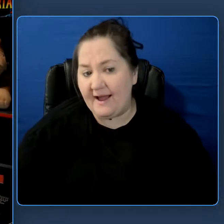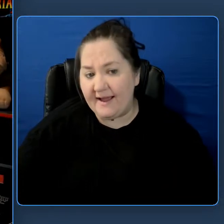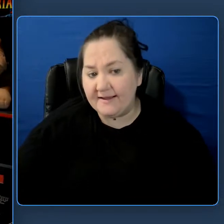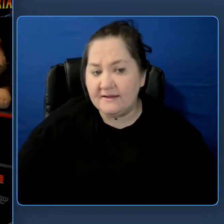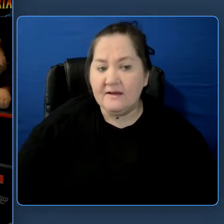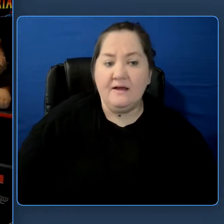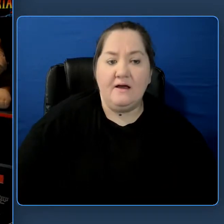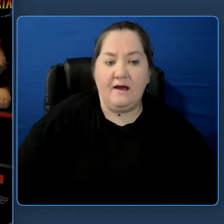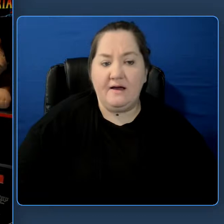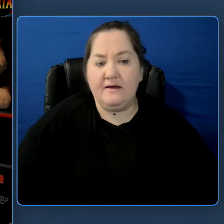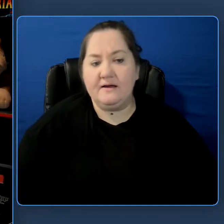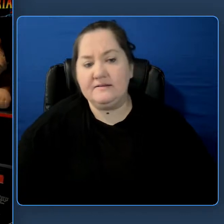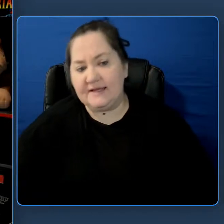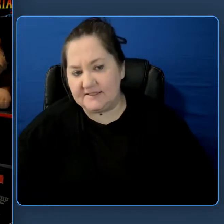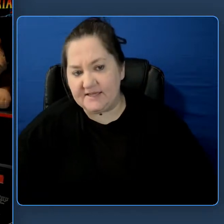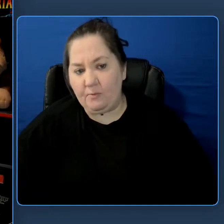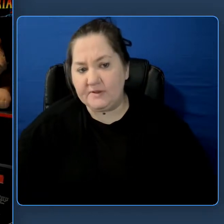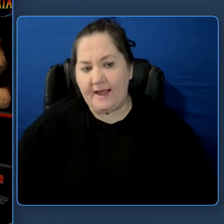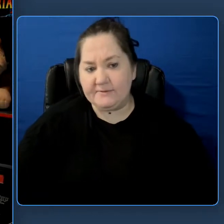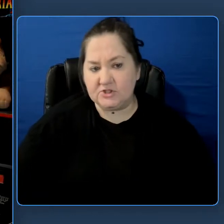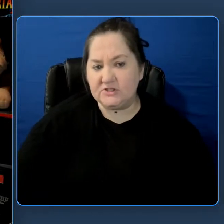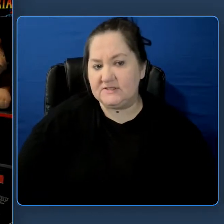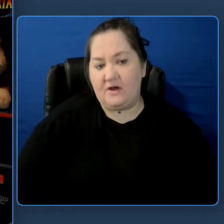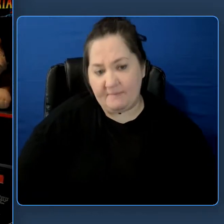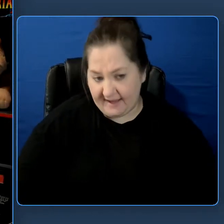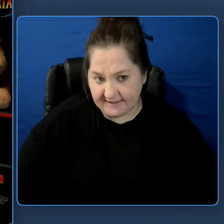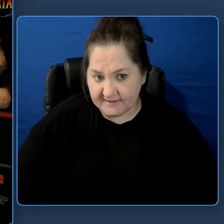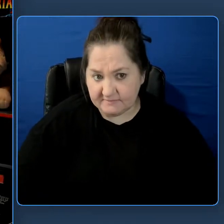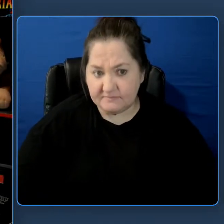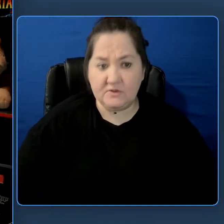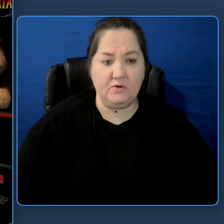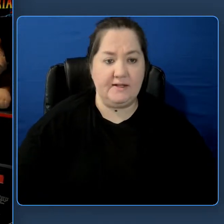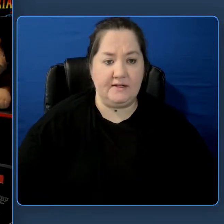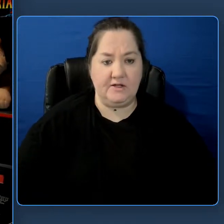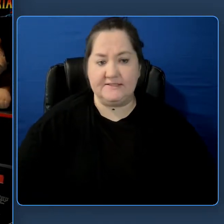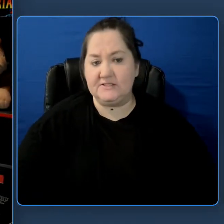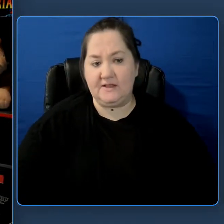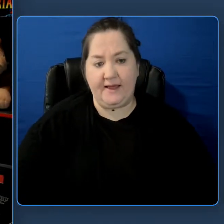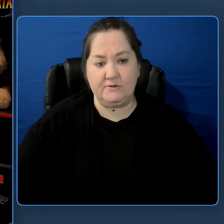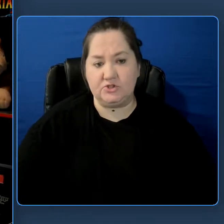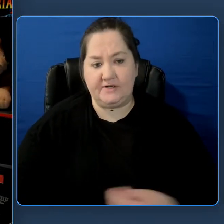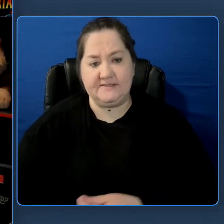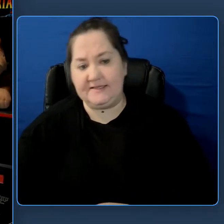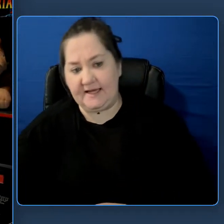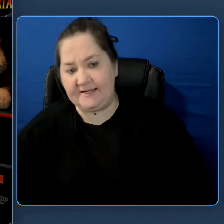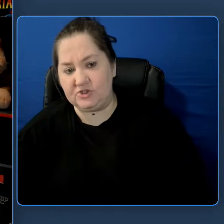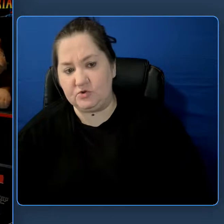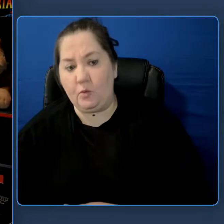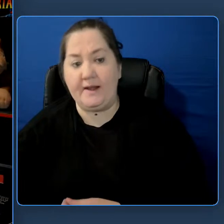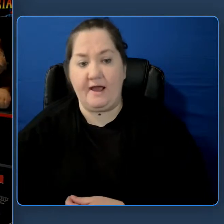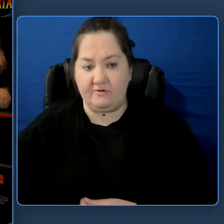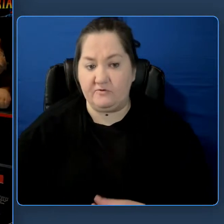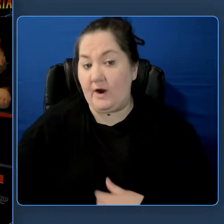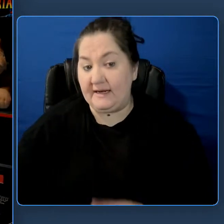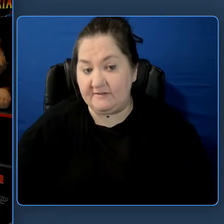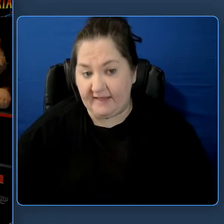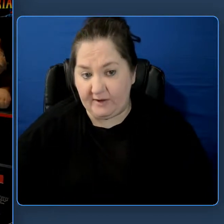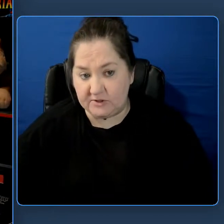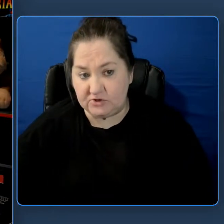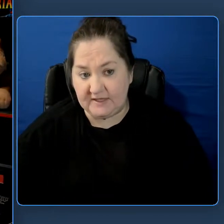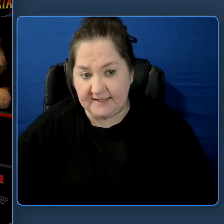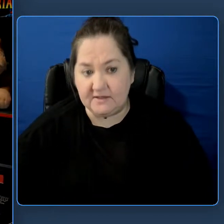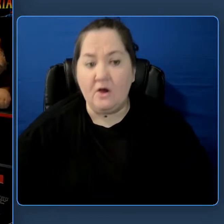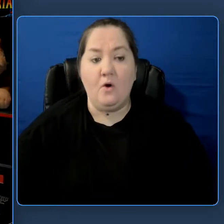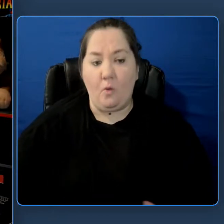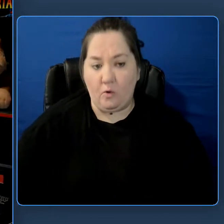one. AI that does help with captioners. It's automatic. You listen to the language and translate that into whatever variety